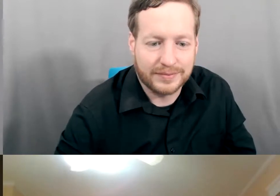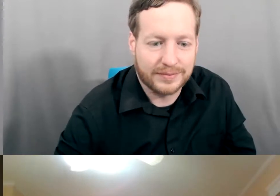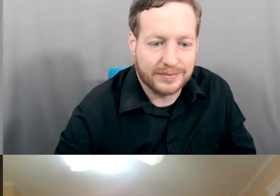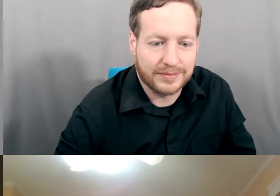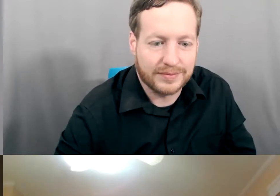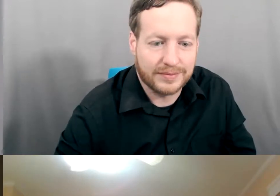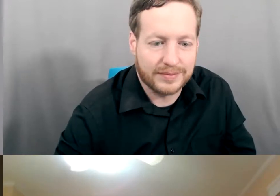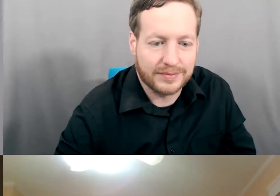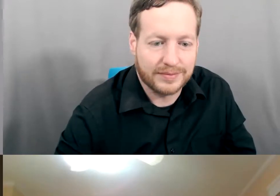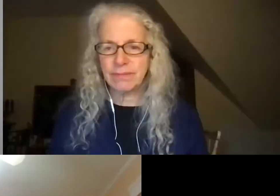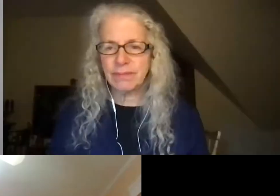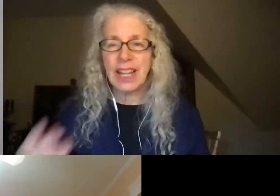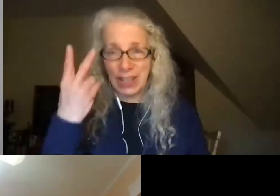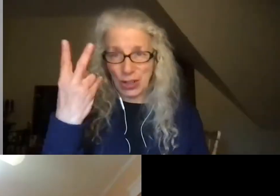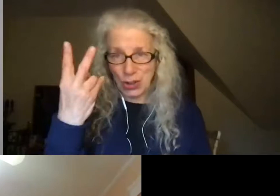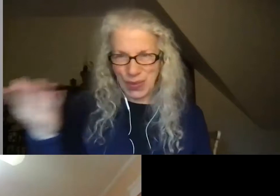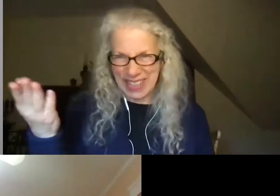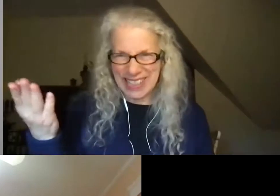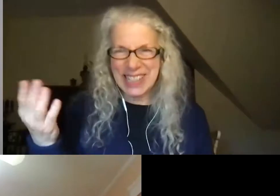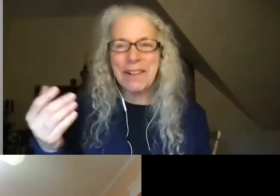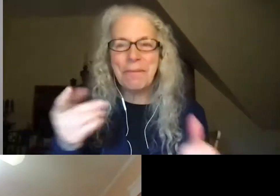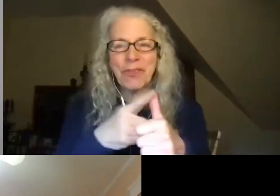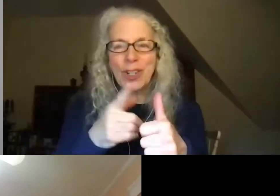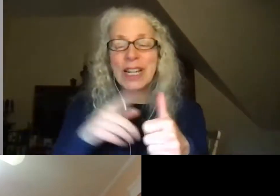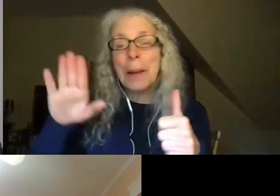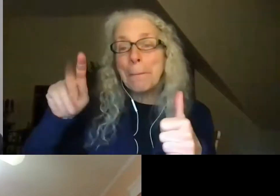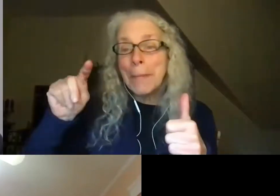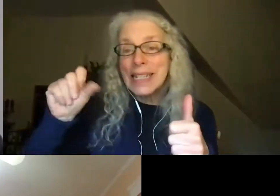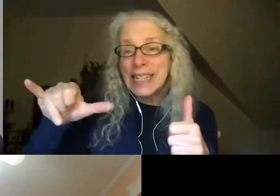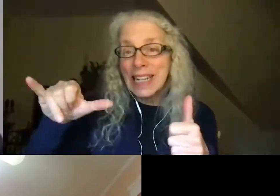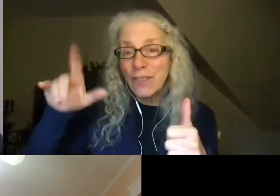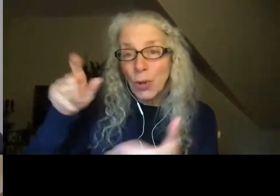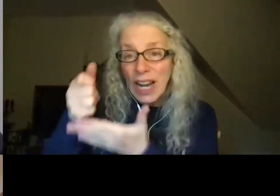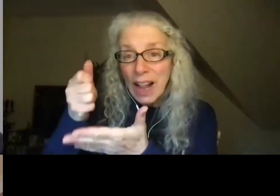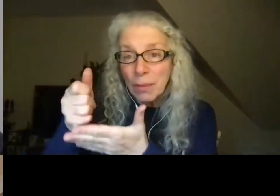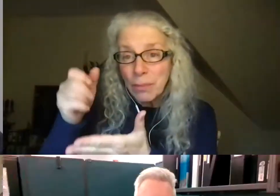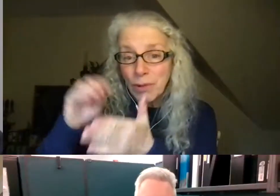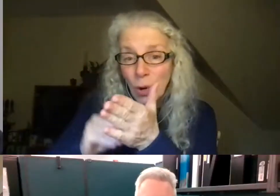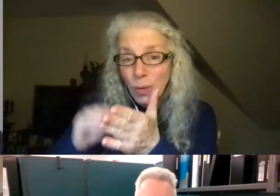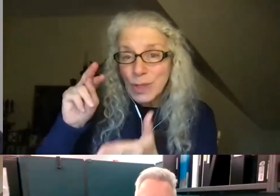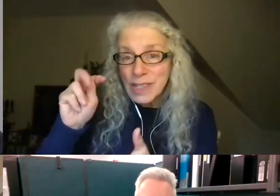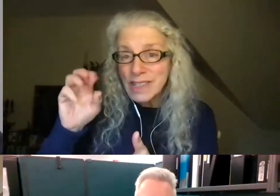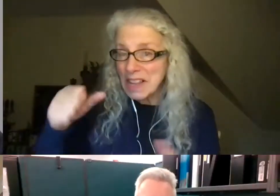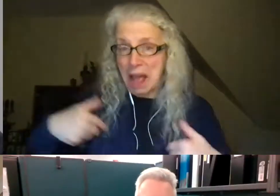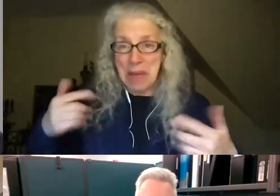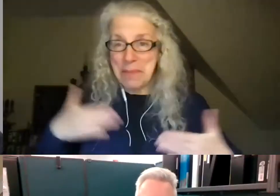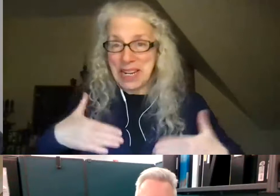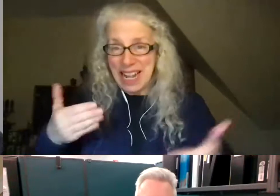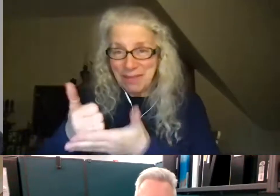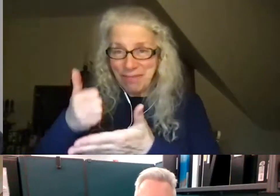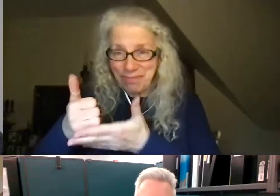Caroline? So I have two things. Betsy, if you need help with the notes, let me know. I'm here.